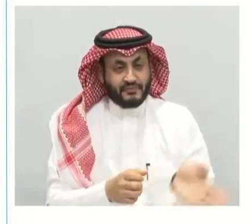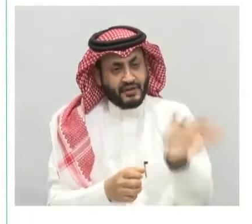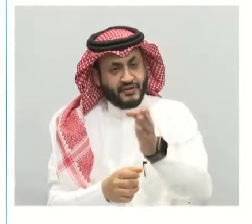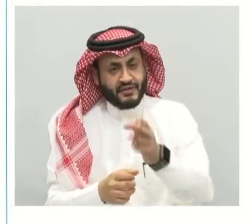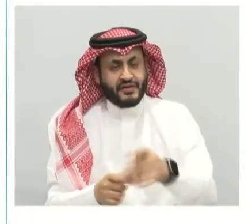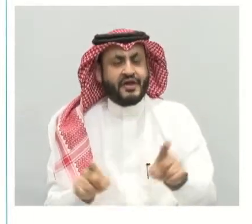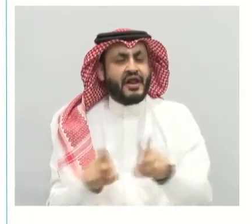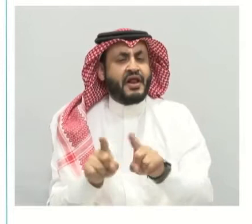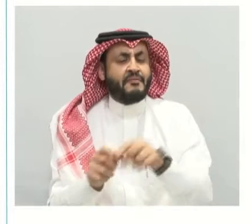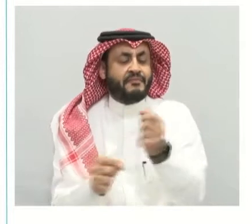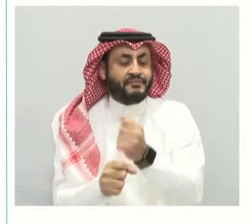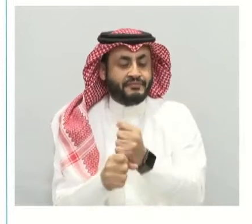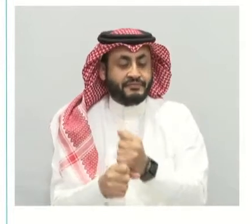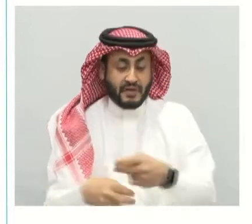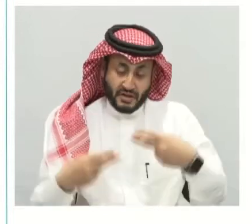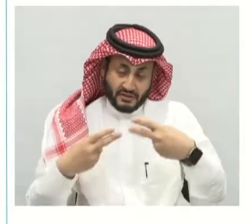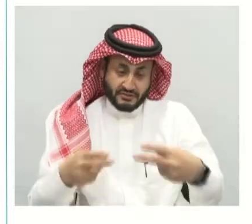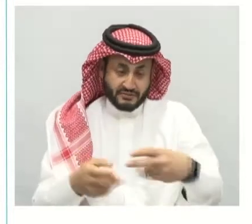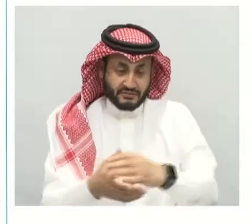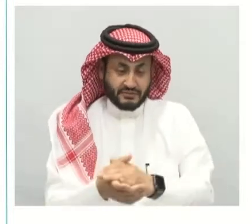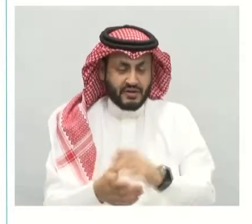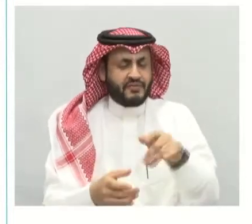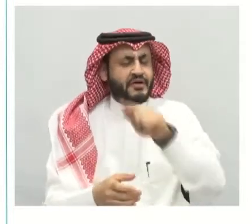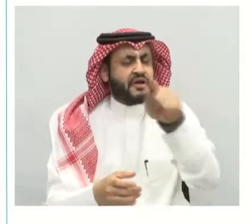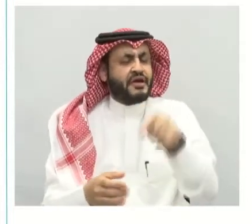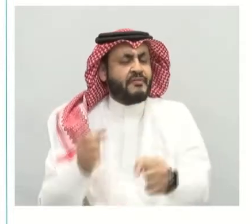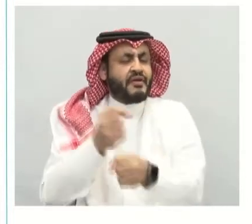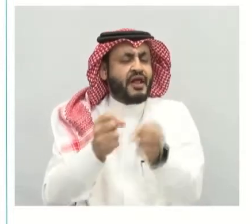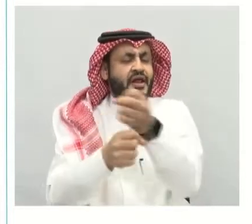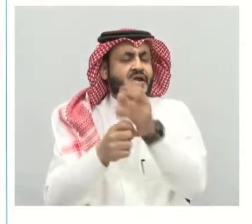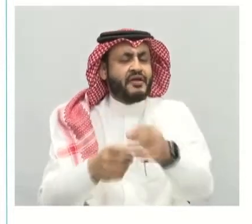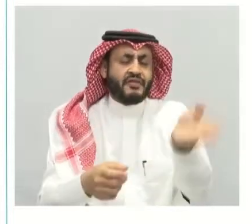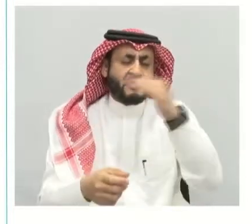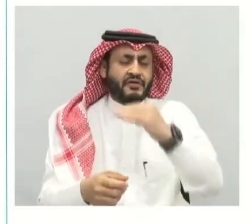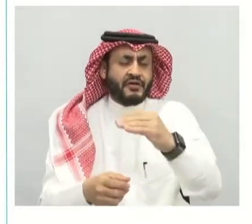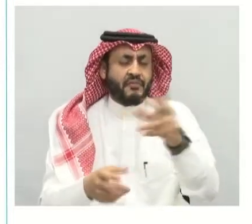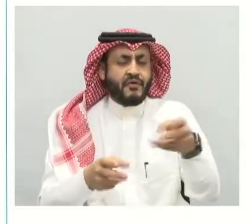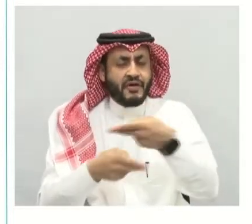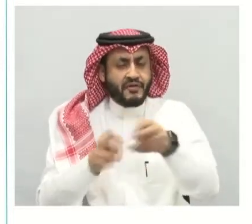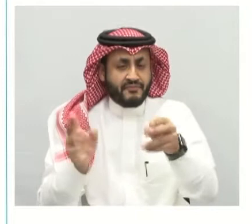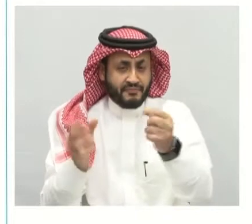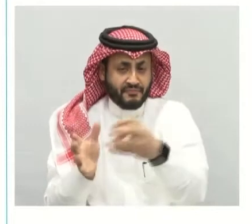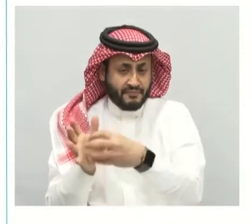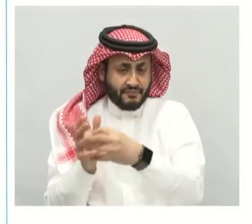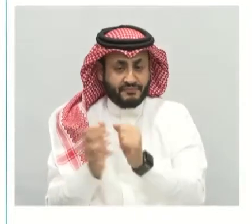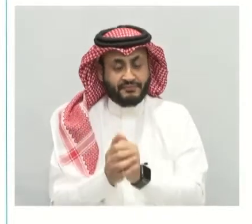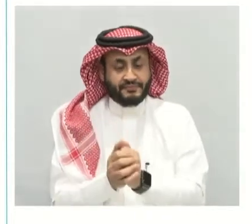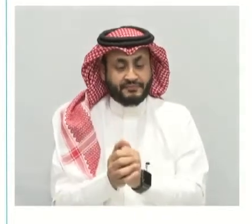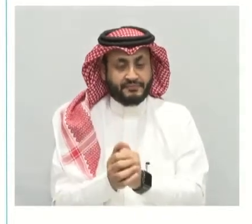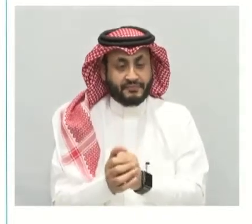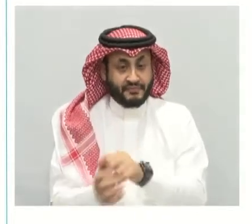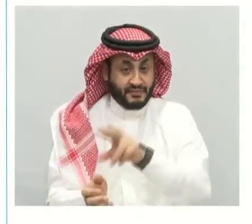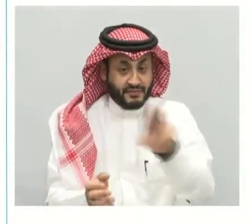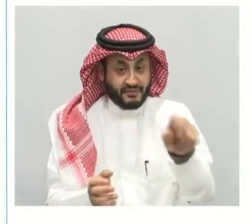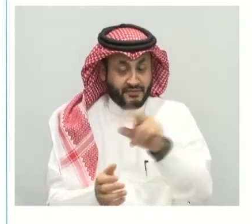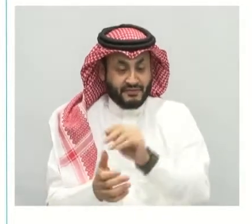work, and we said that you can make questions and answer them about different places. For example, when you ask